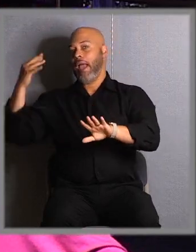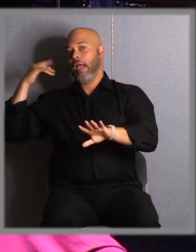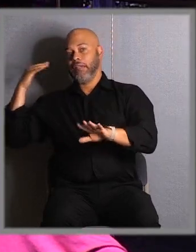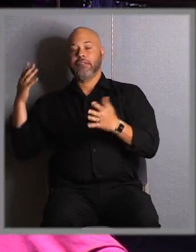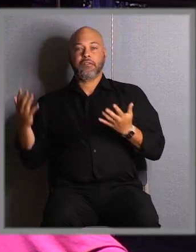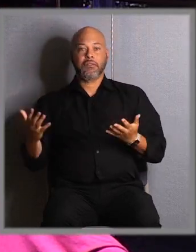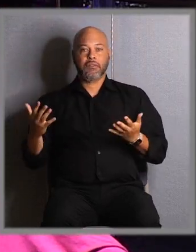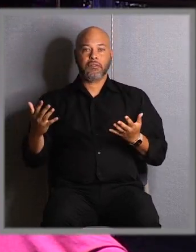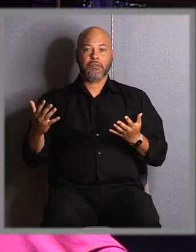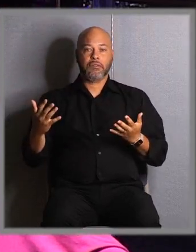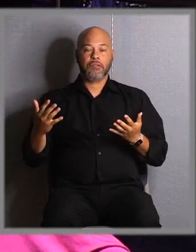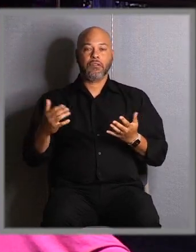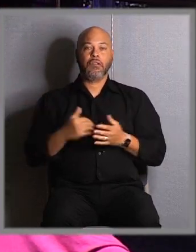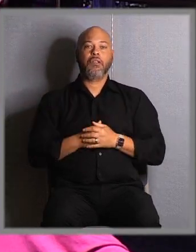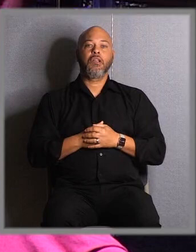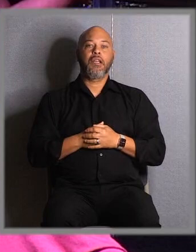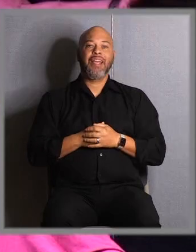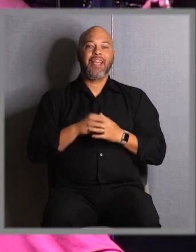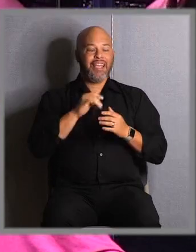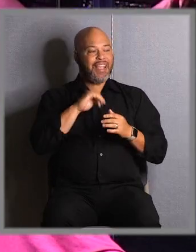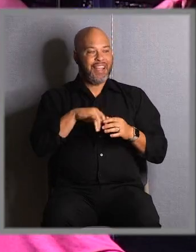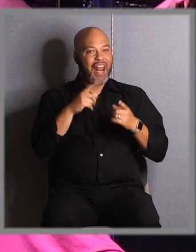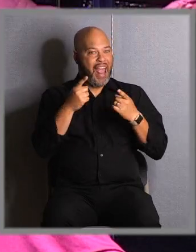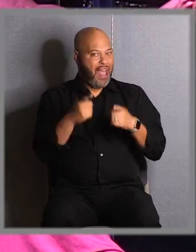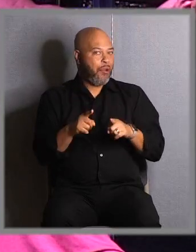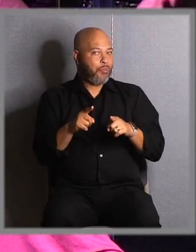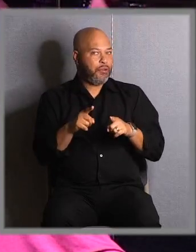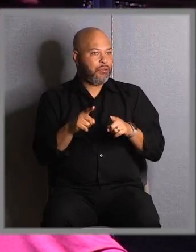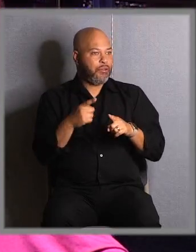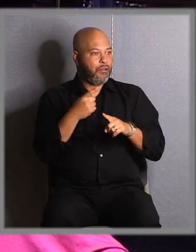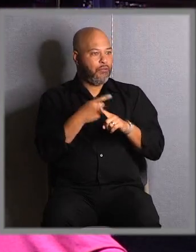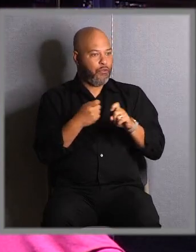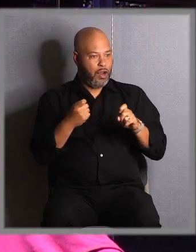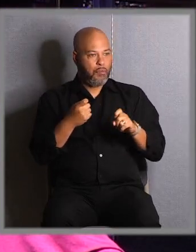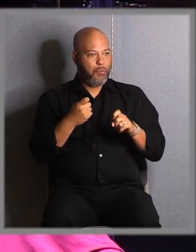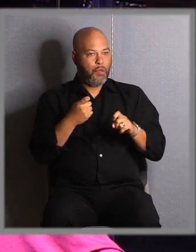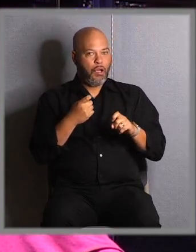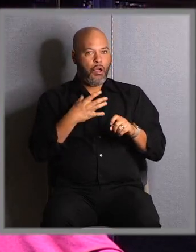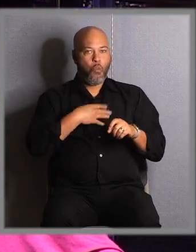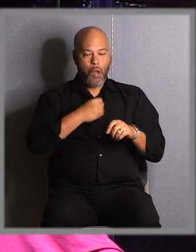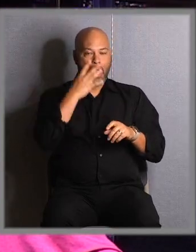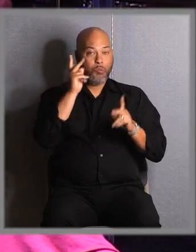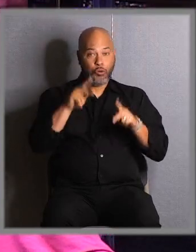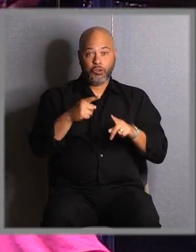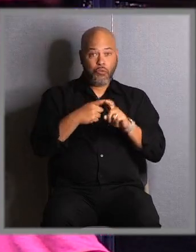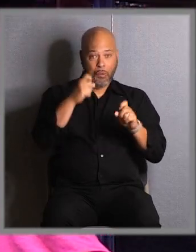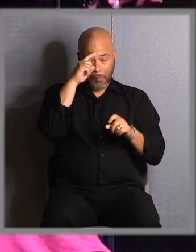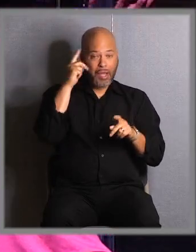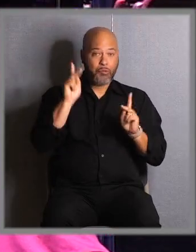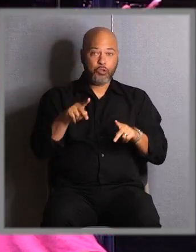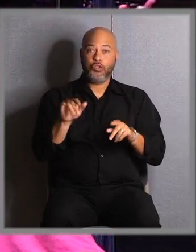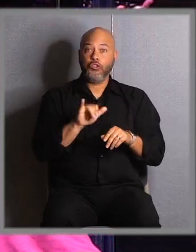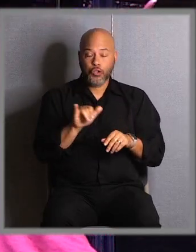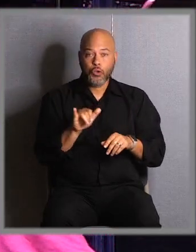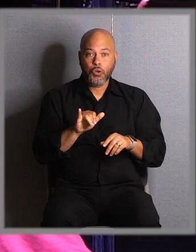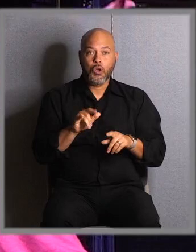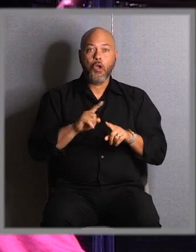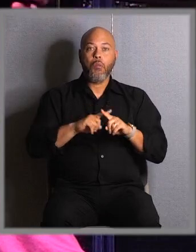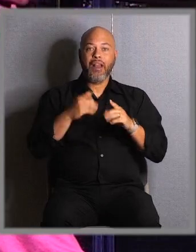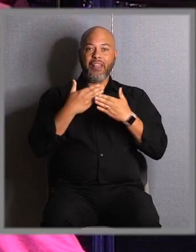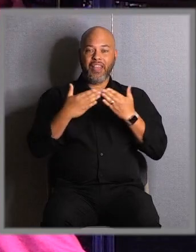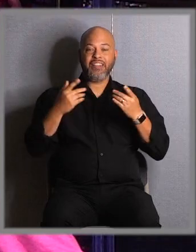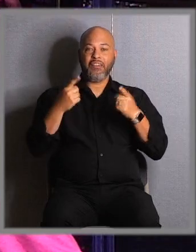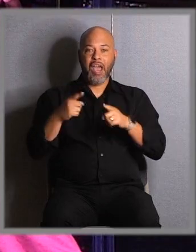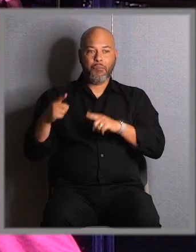like I said, it happened from a white person as well as a black person. But from things that has happened,